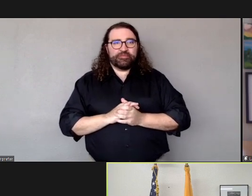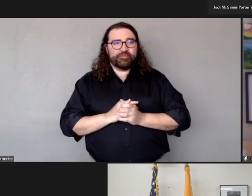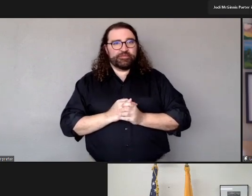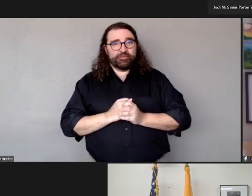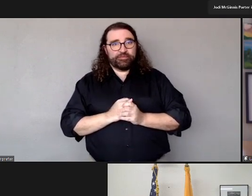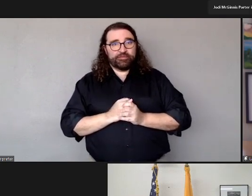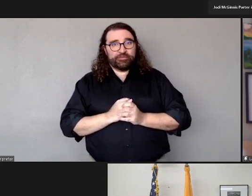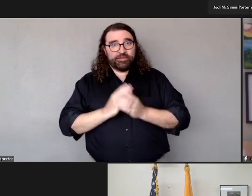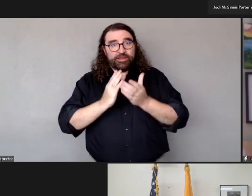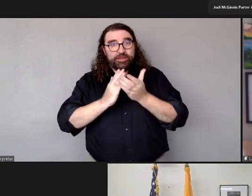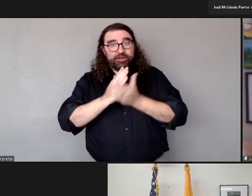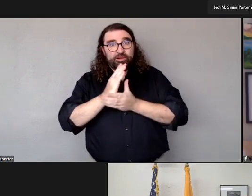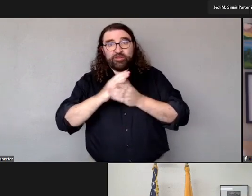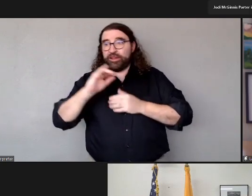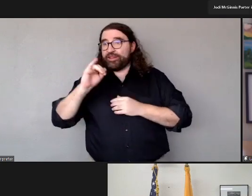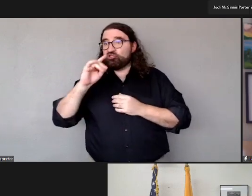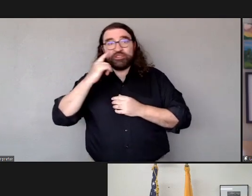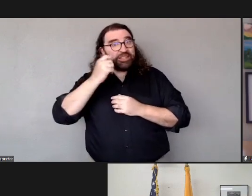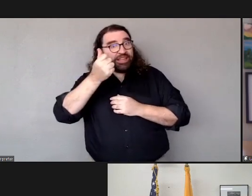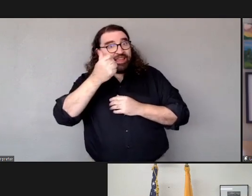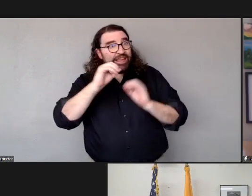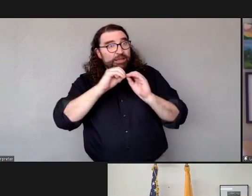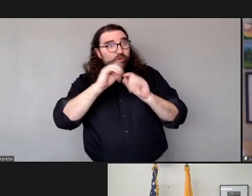All right, Susan, any follow-up?